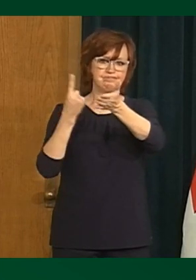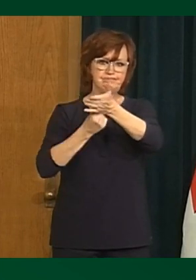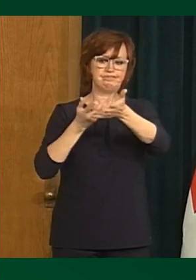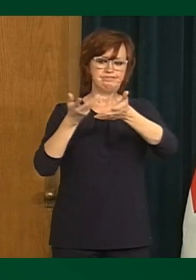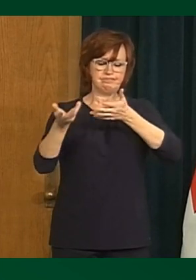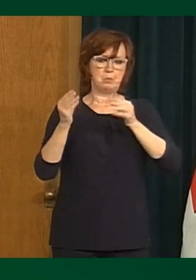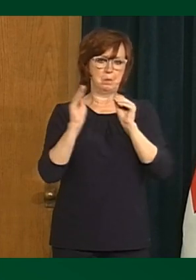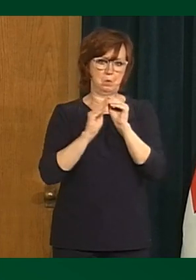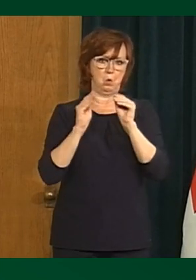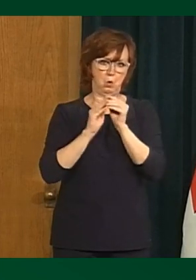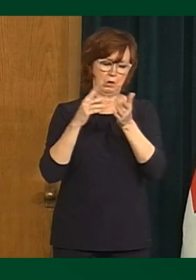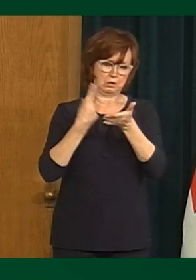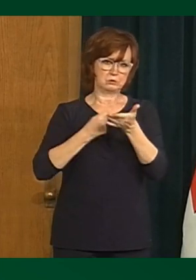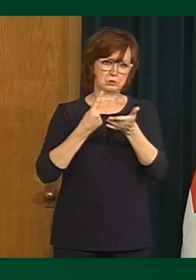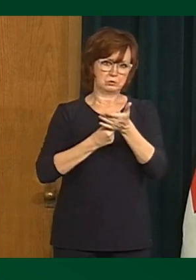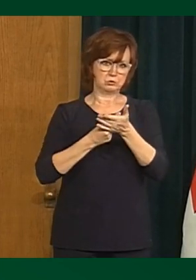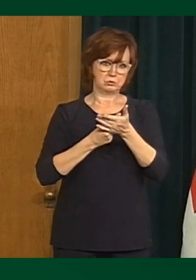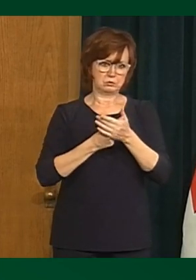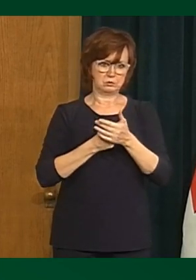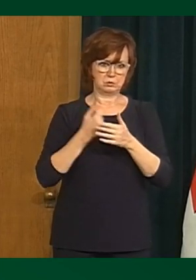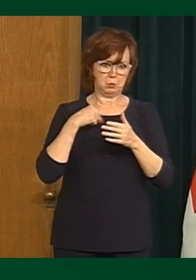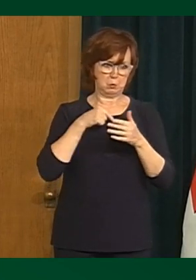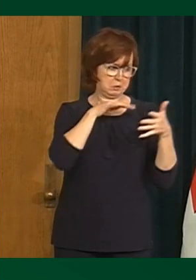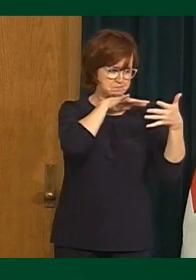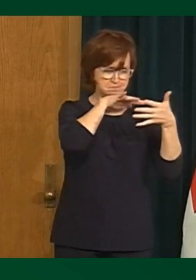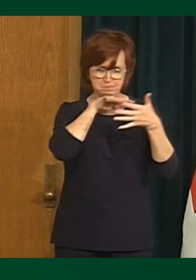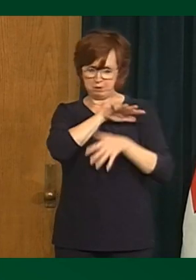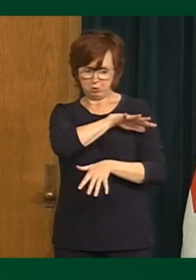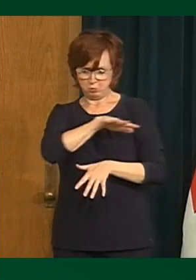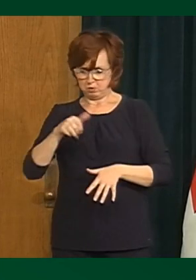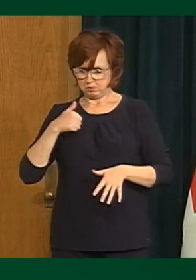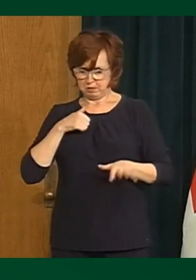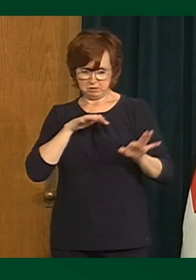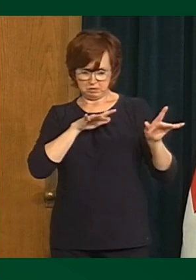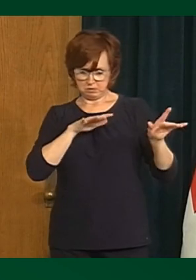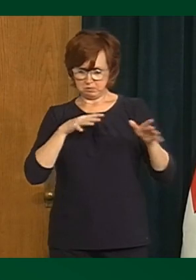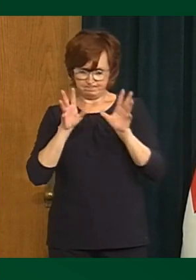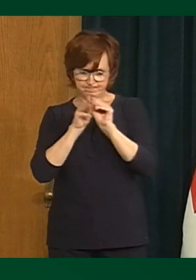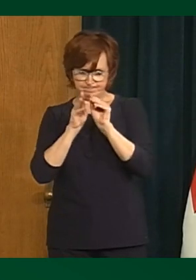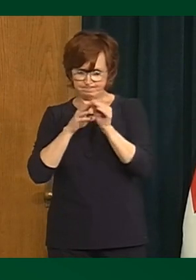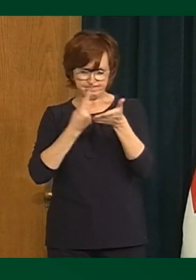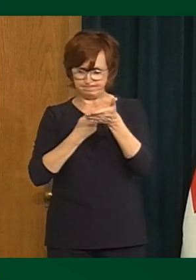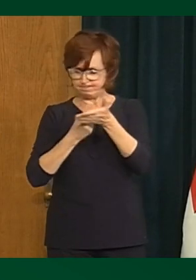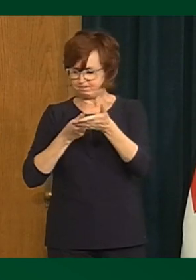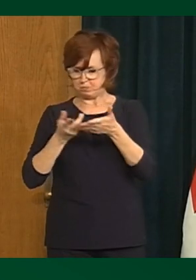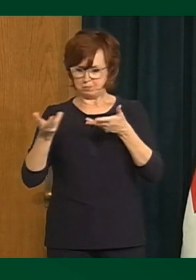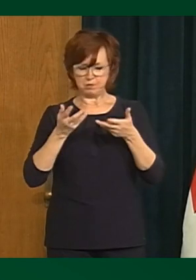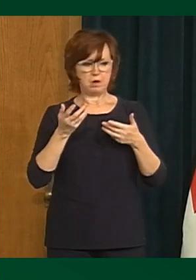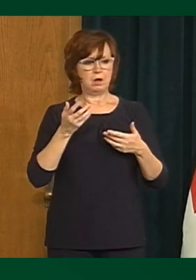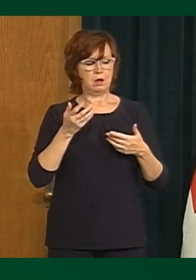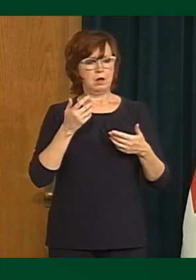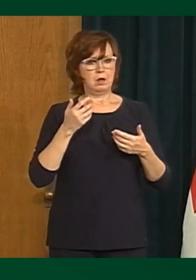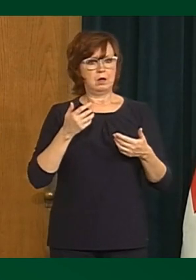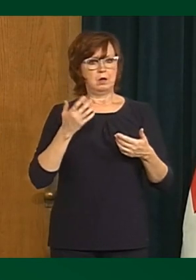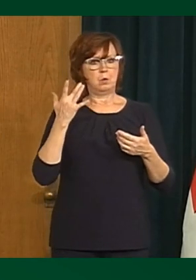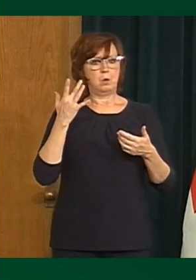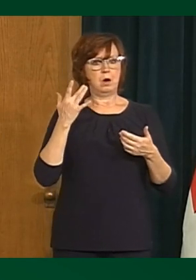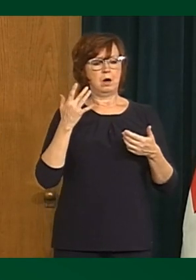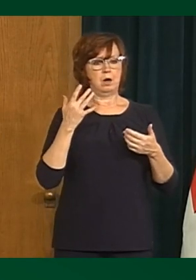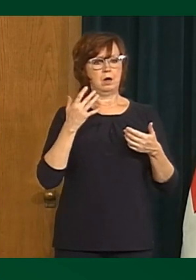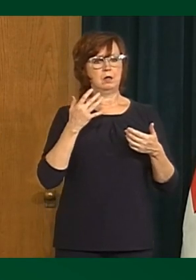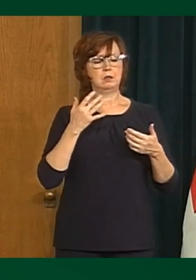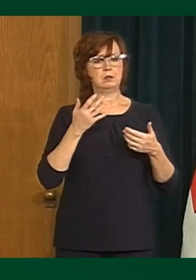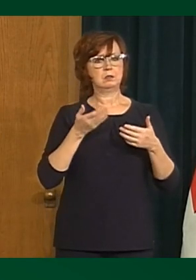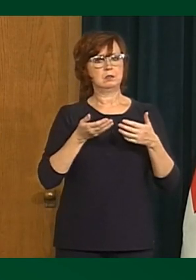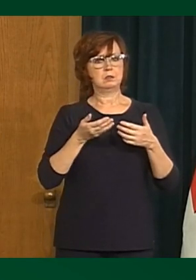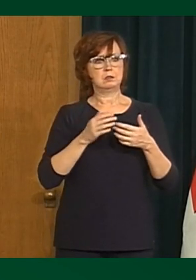but across the nation on interprovincial travel, but as a nation, as we ultimately start to increase also in the months